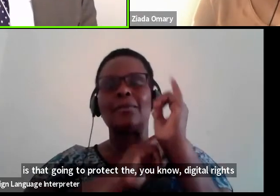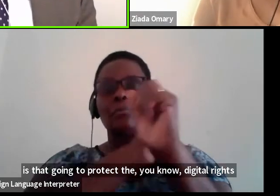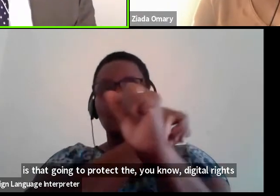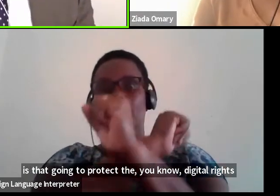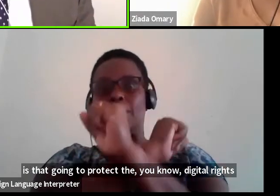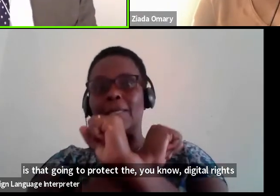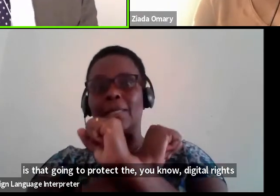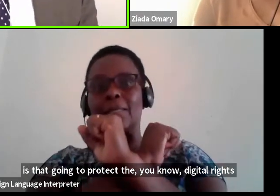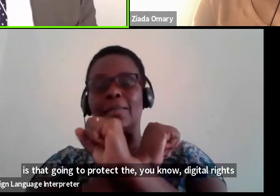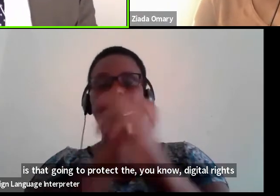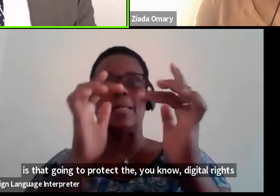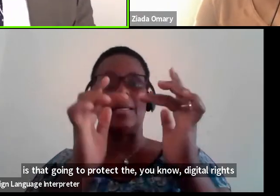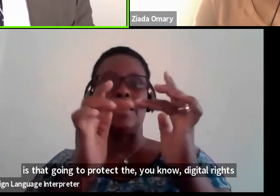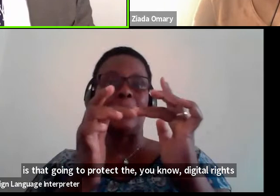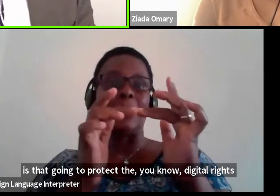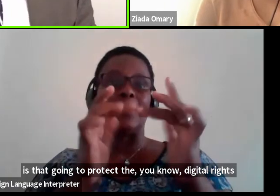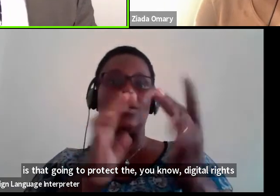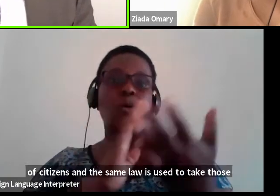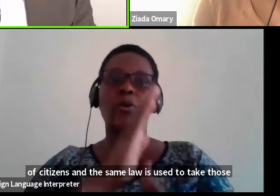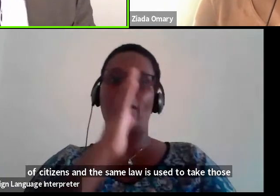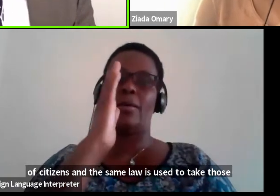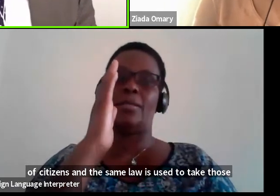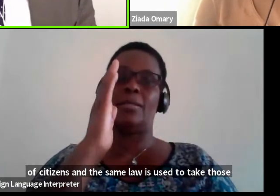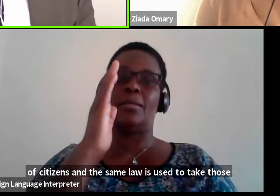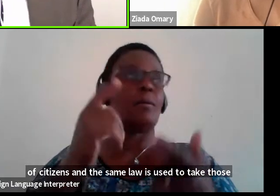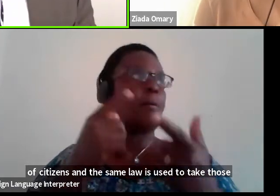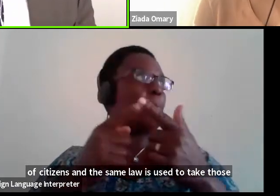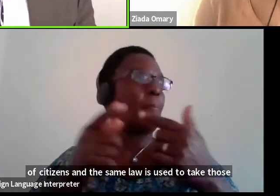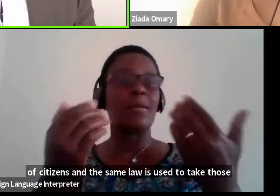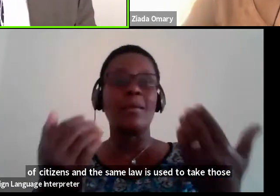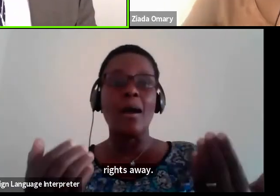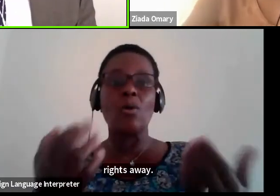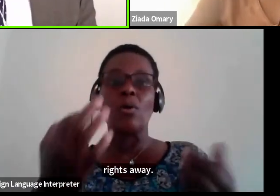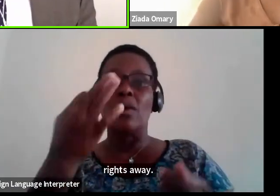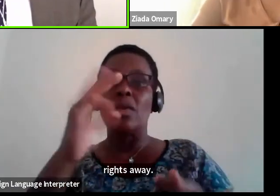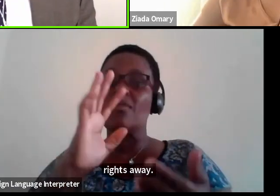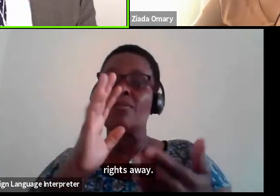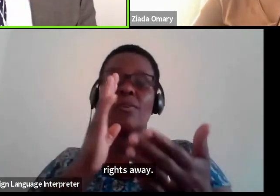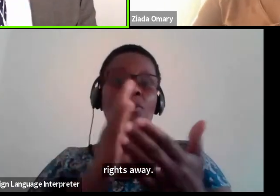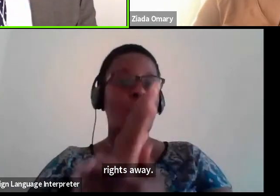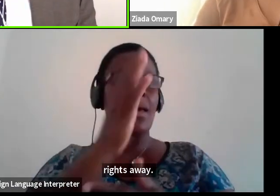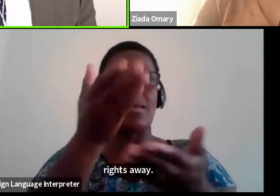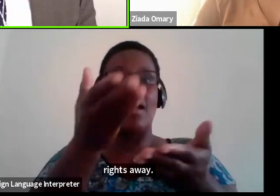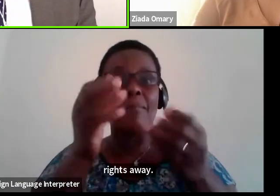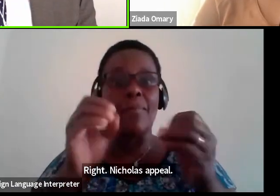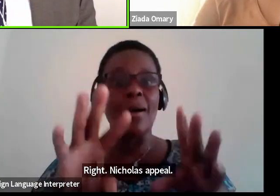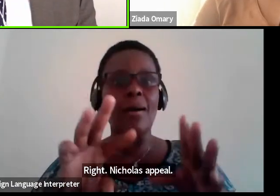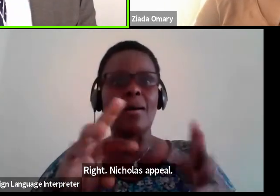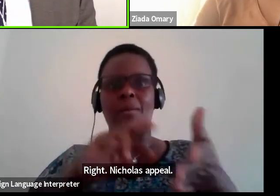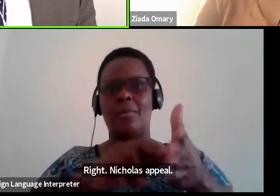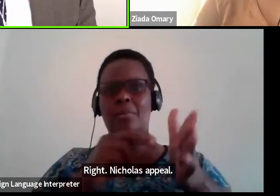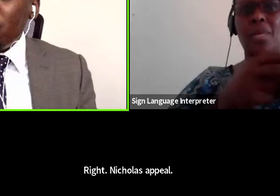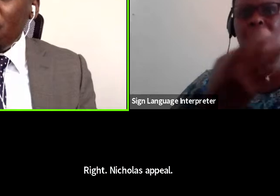is used to take those rights away. All right, Nicholas Opio, private